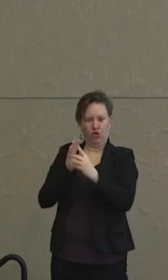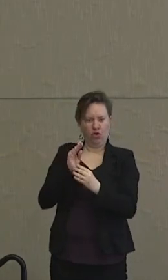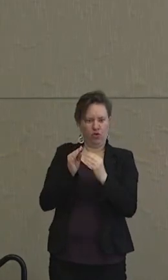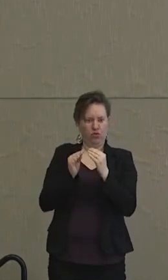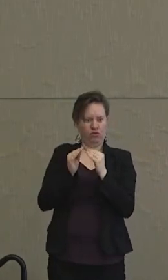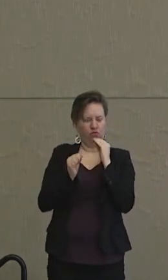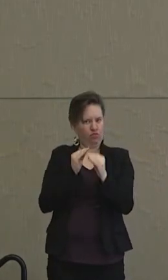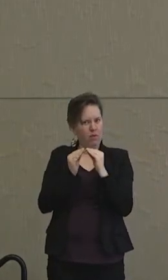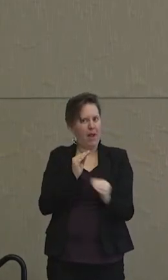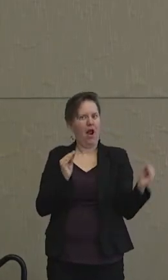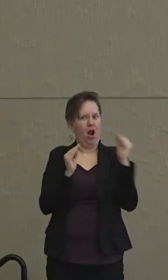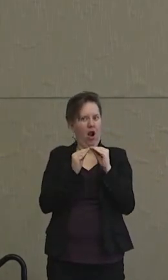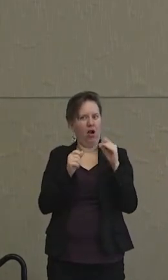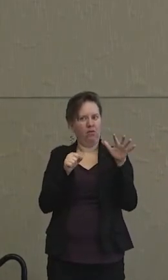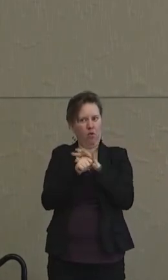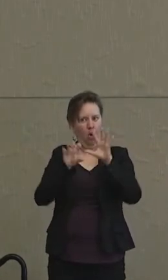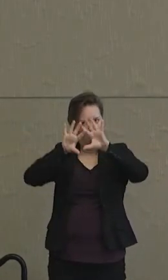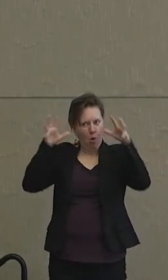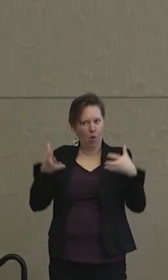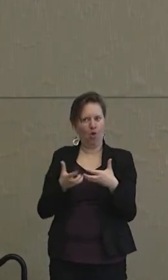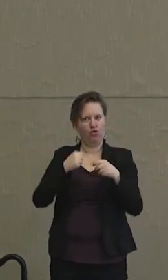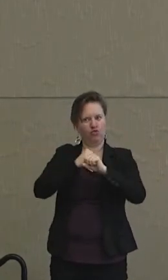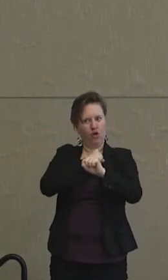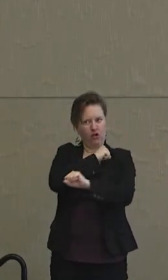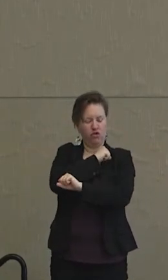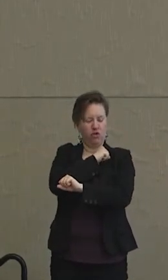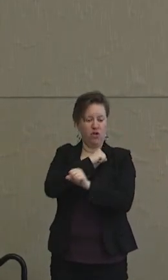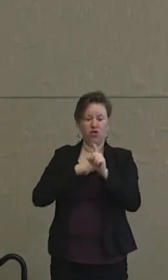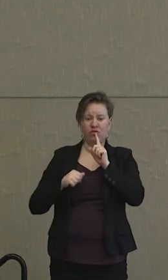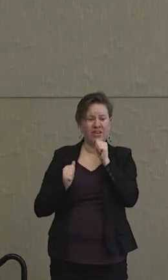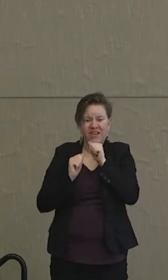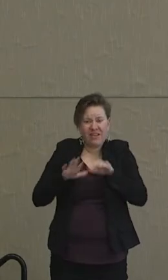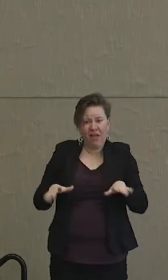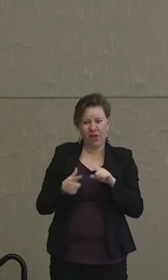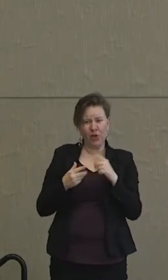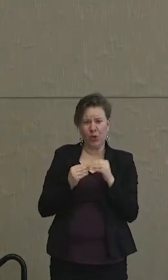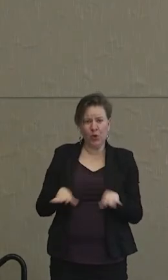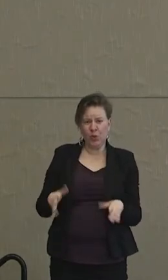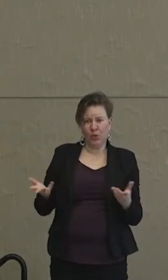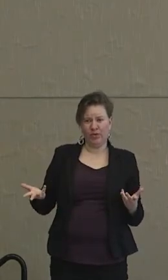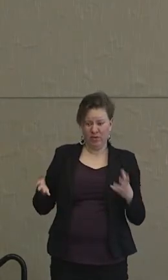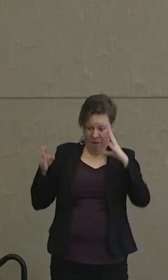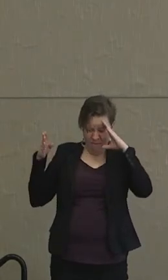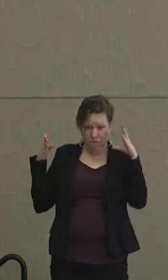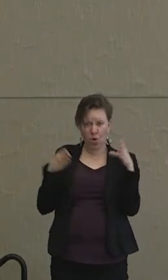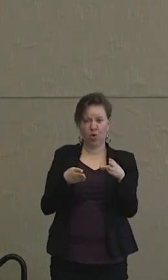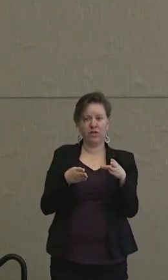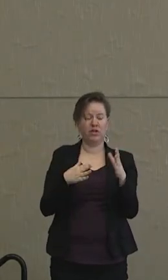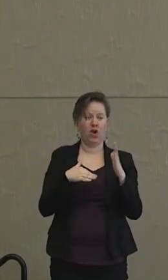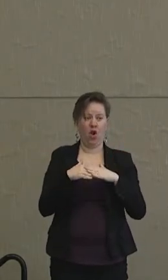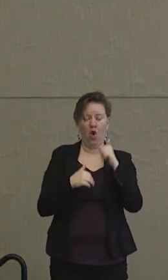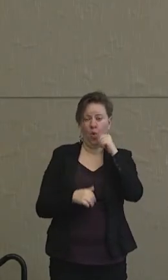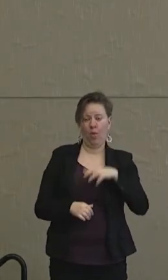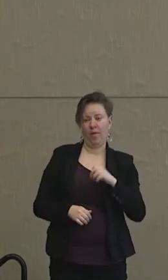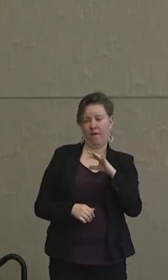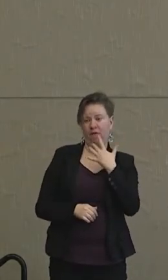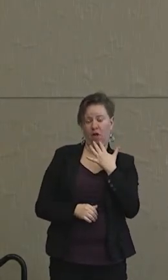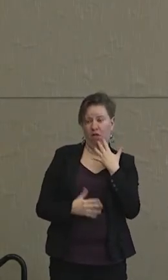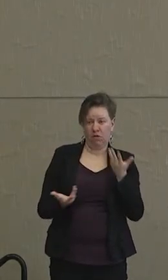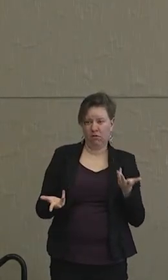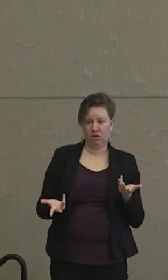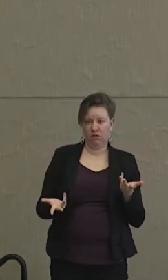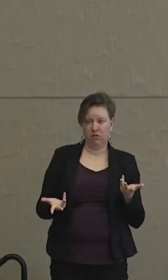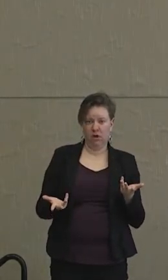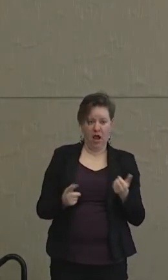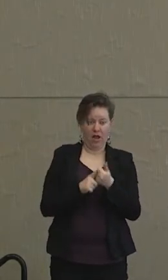of the entire structure. Mm. So there is actually nothing to lose mm-hmm. by focusing mm-hmm. on yeah. women of color